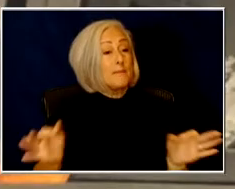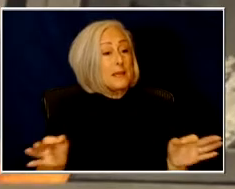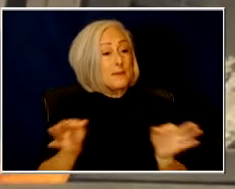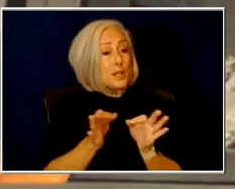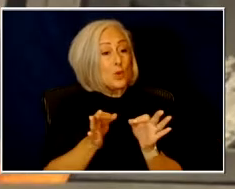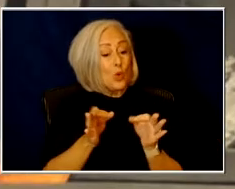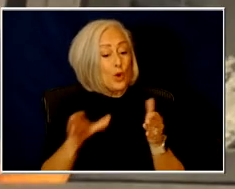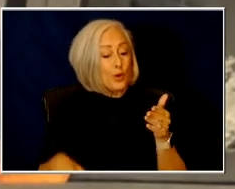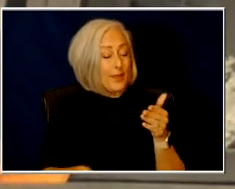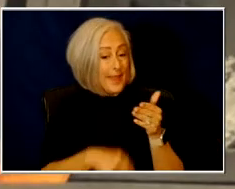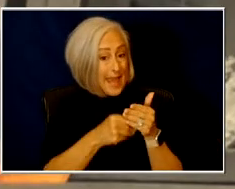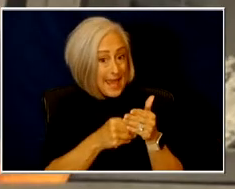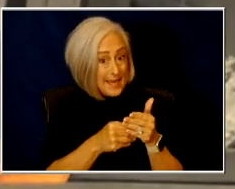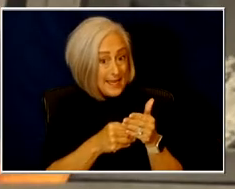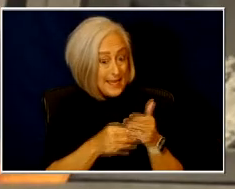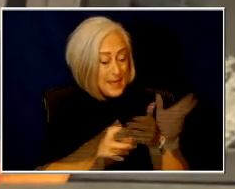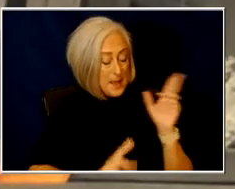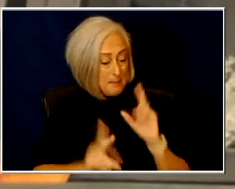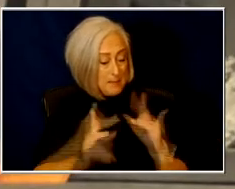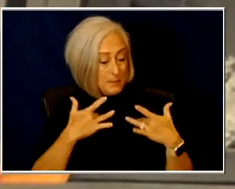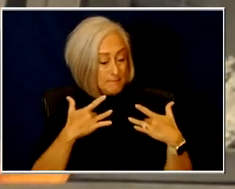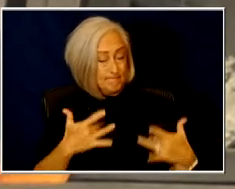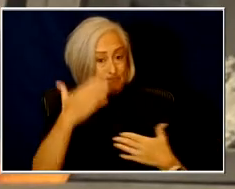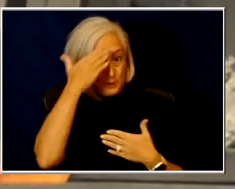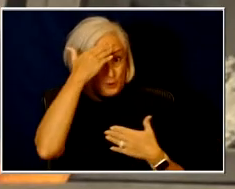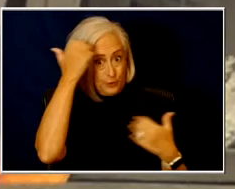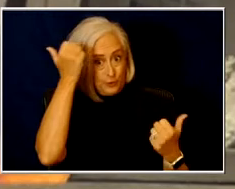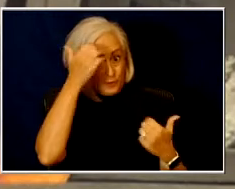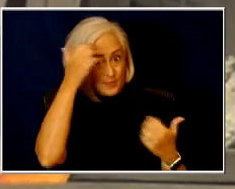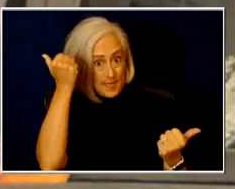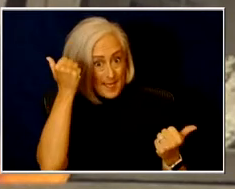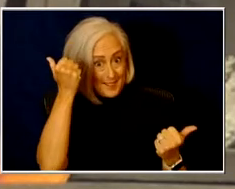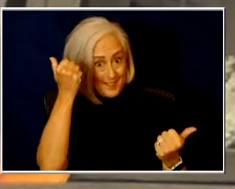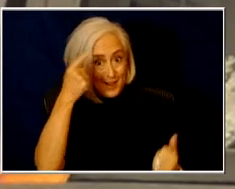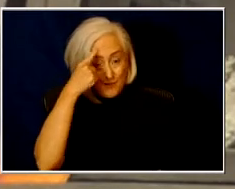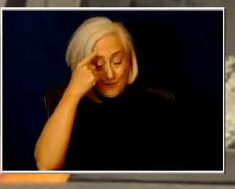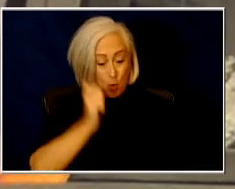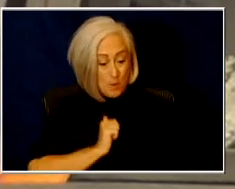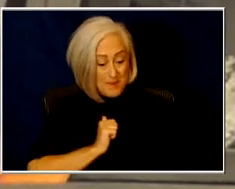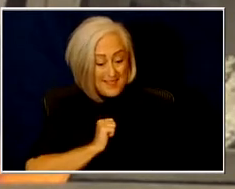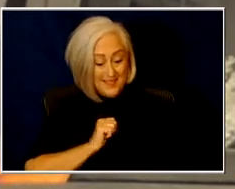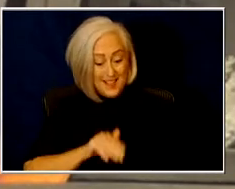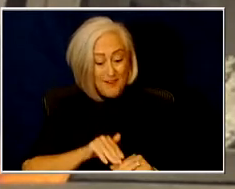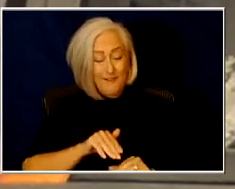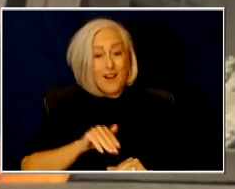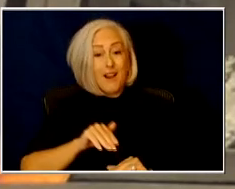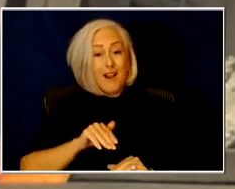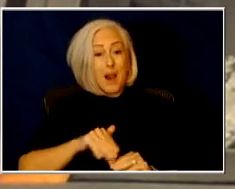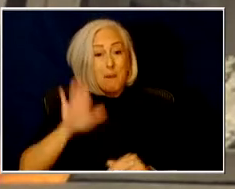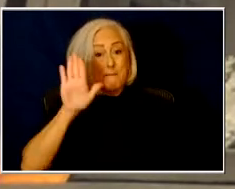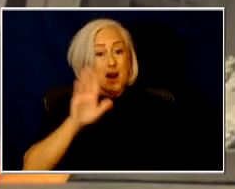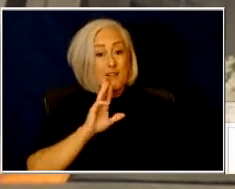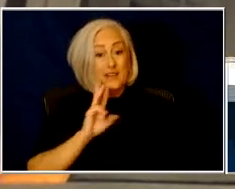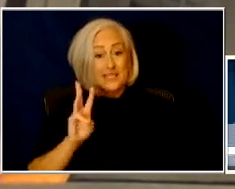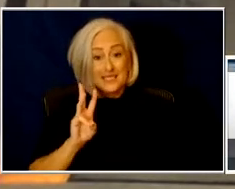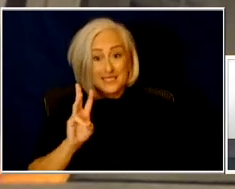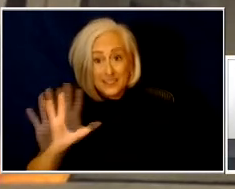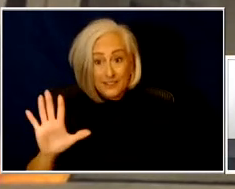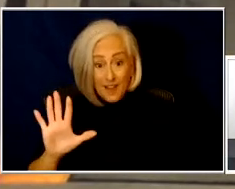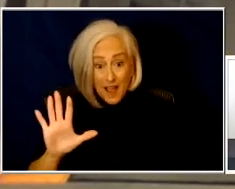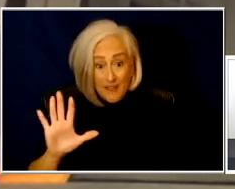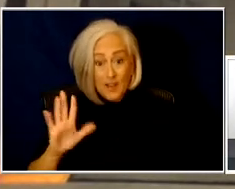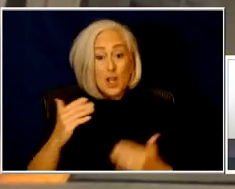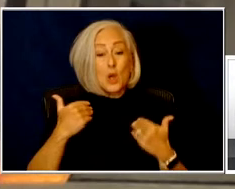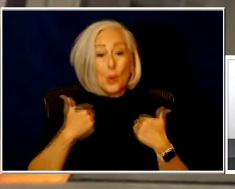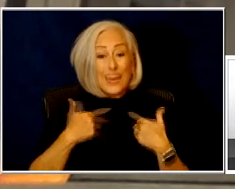to forget about it is for viewers that are uh like me age 65 and older there are specific vaccines